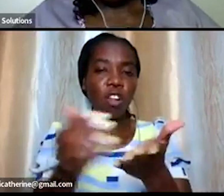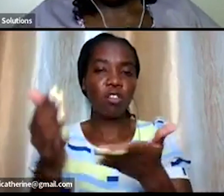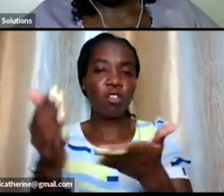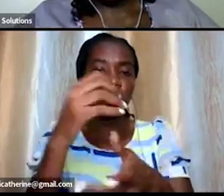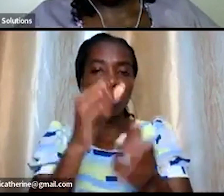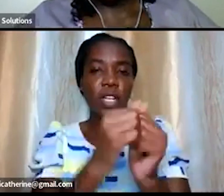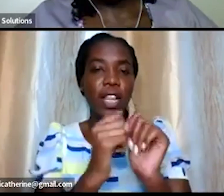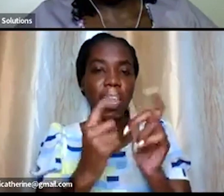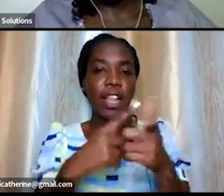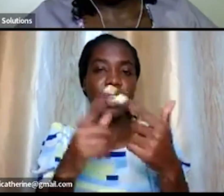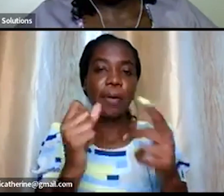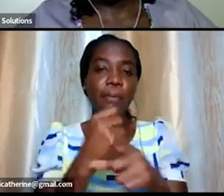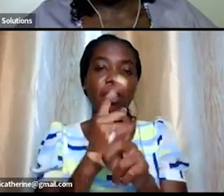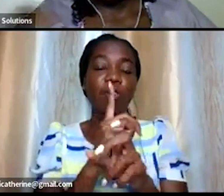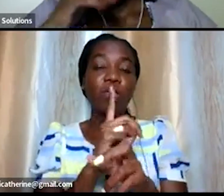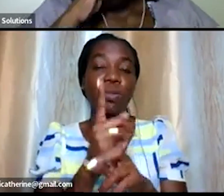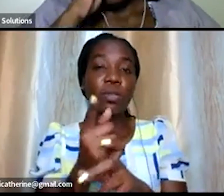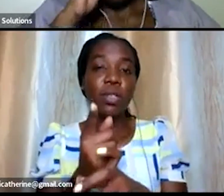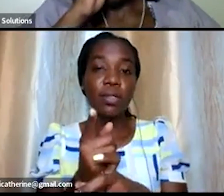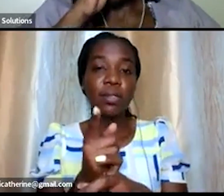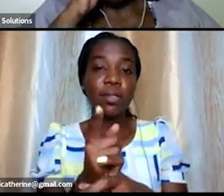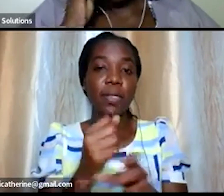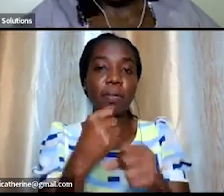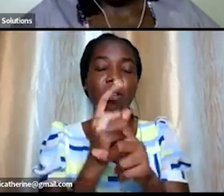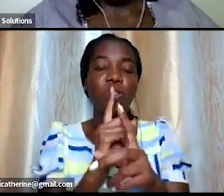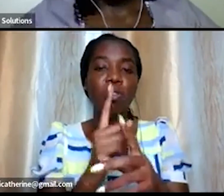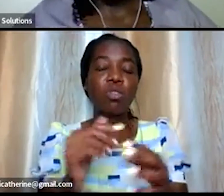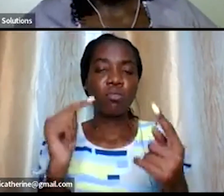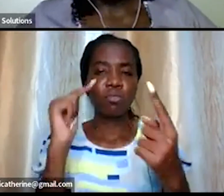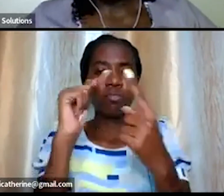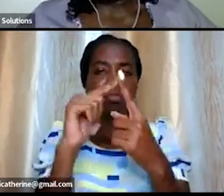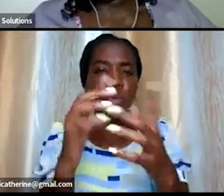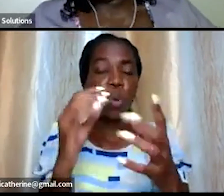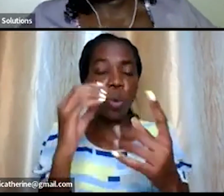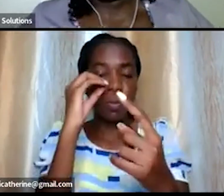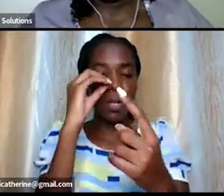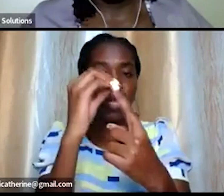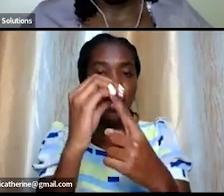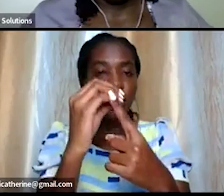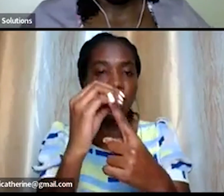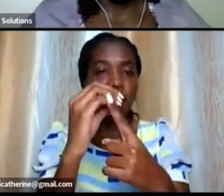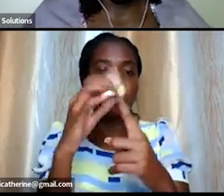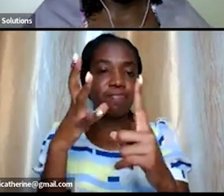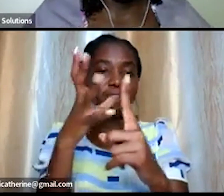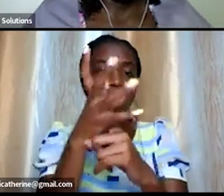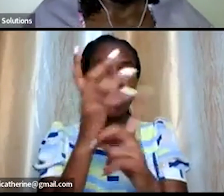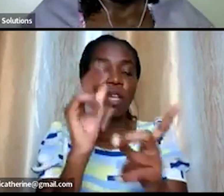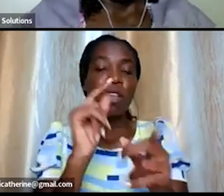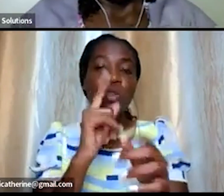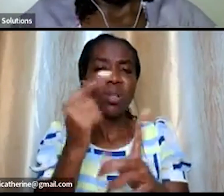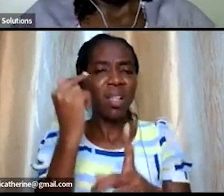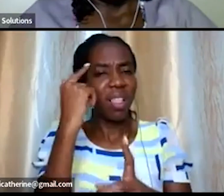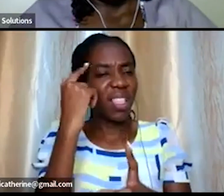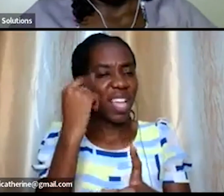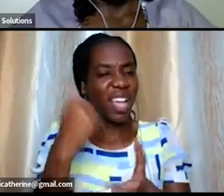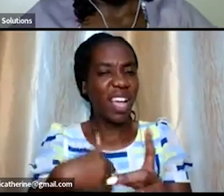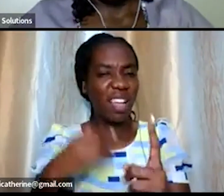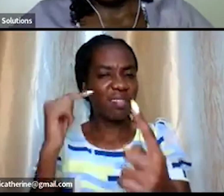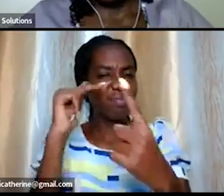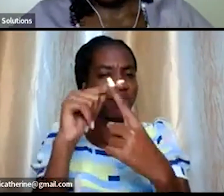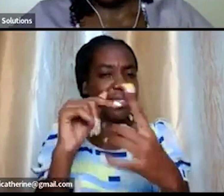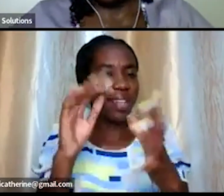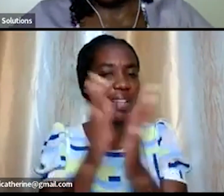that the targets or the objectives are met. Why do you think we have targets or